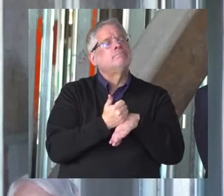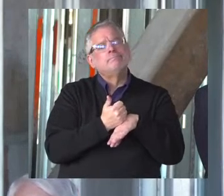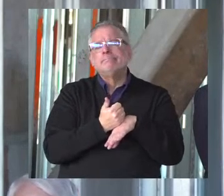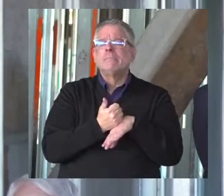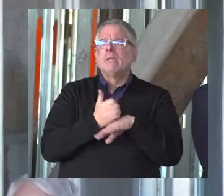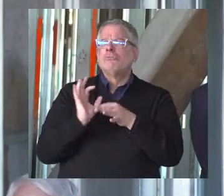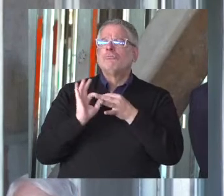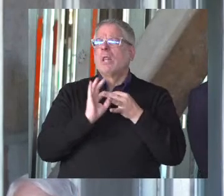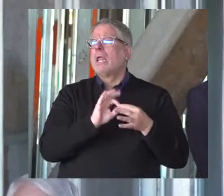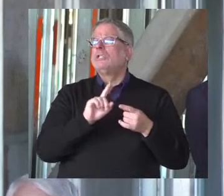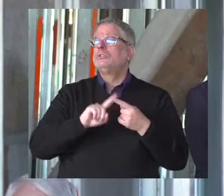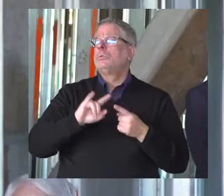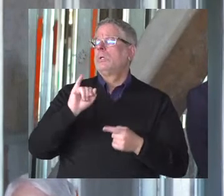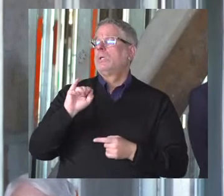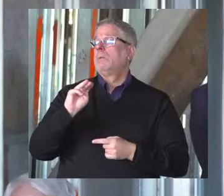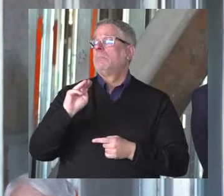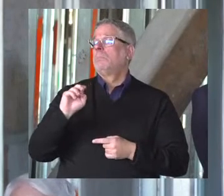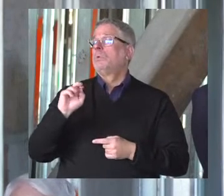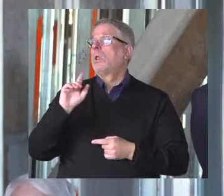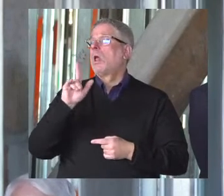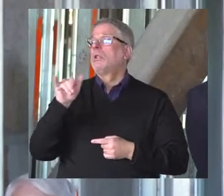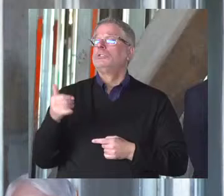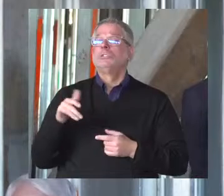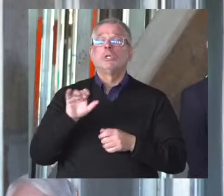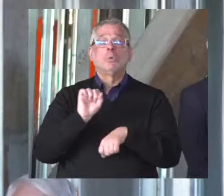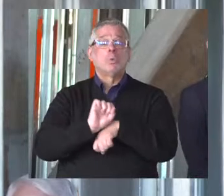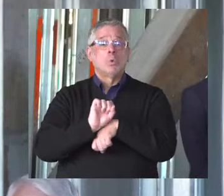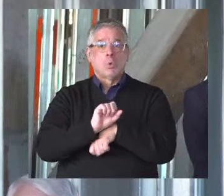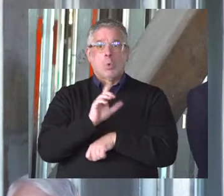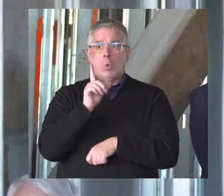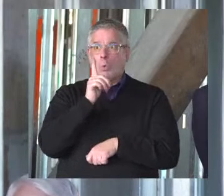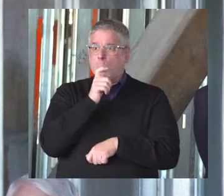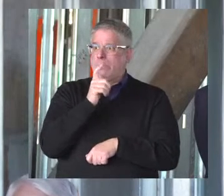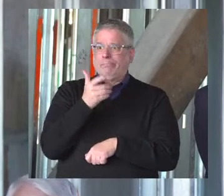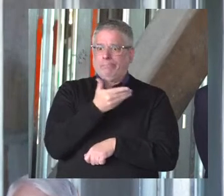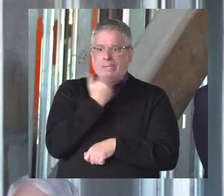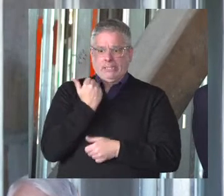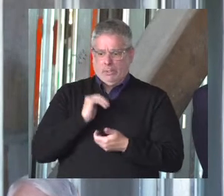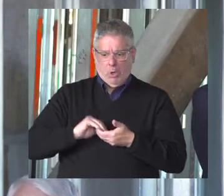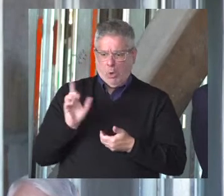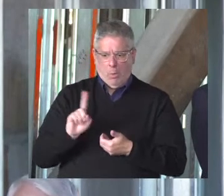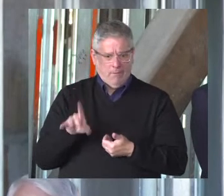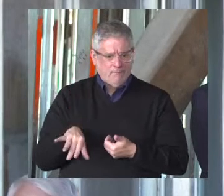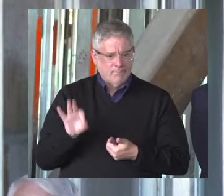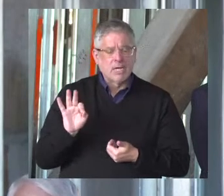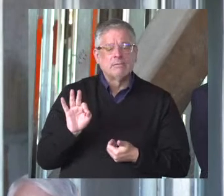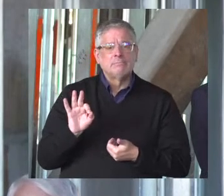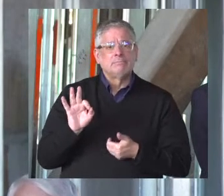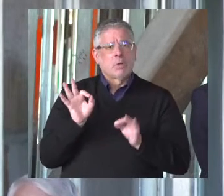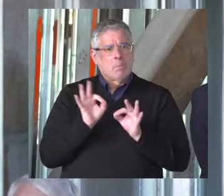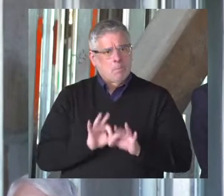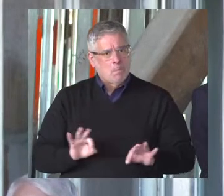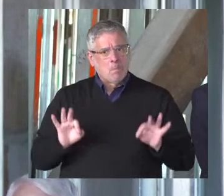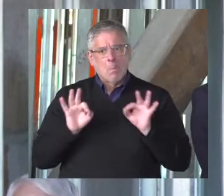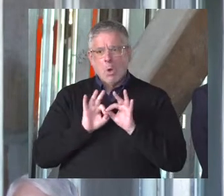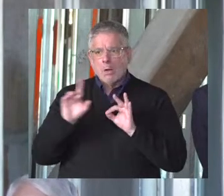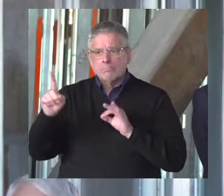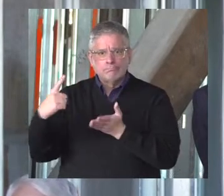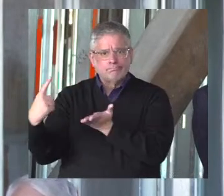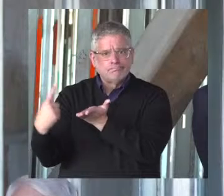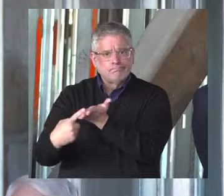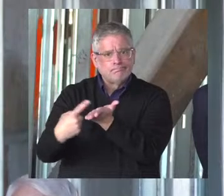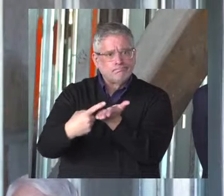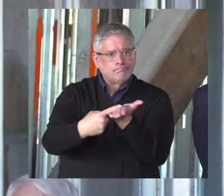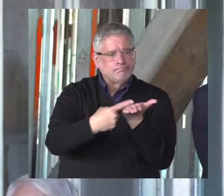as it relates to immunology work, and who is the best partner? But it was essential, based upon the philanthropic